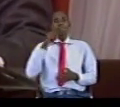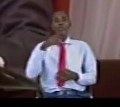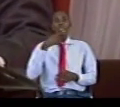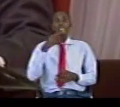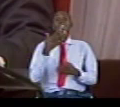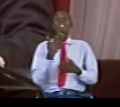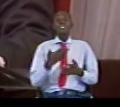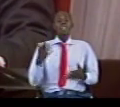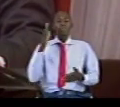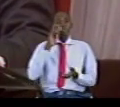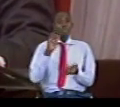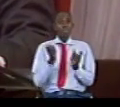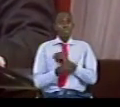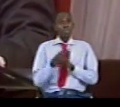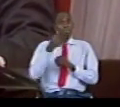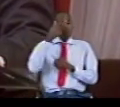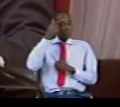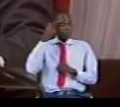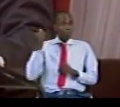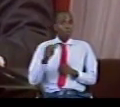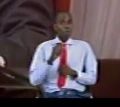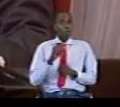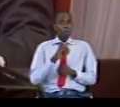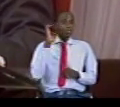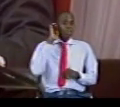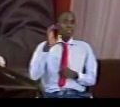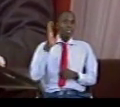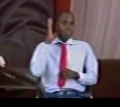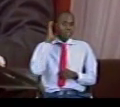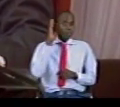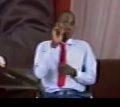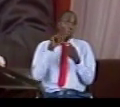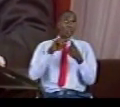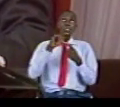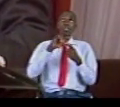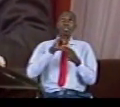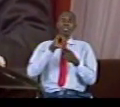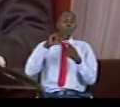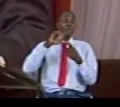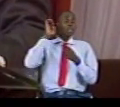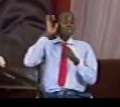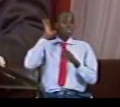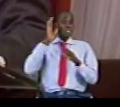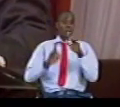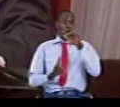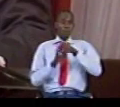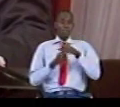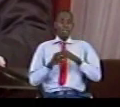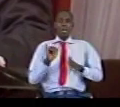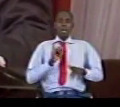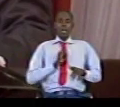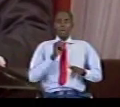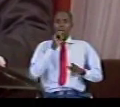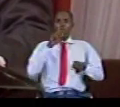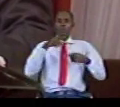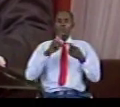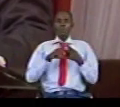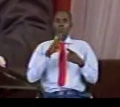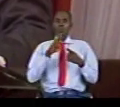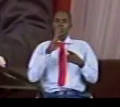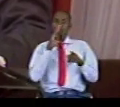when he shall appear, think about that, I'm going to be like him. Sister, did you hear